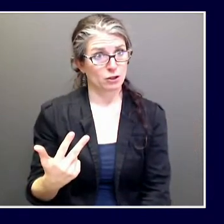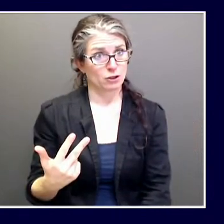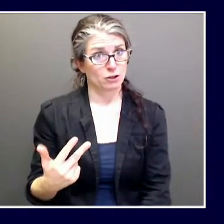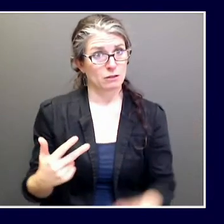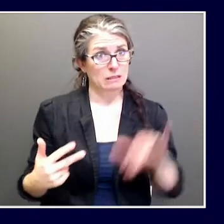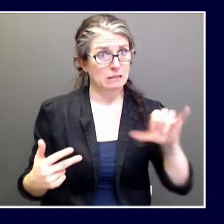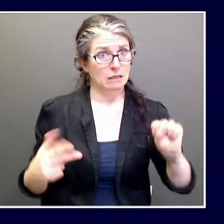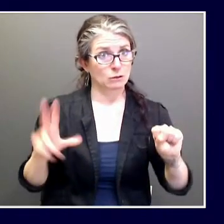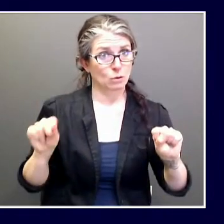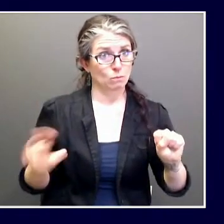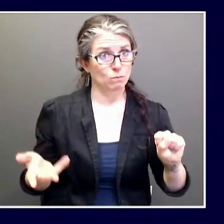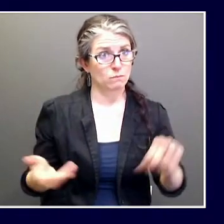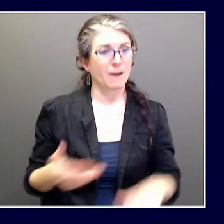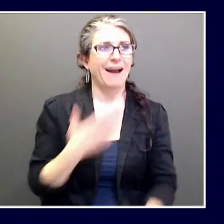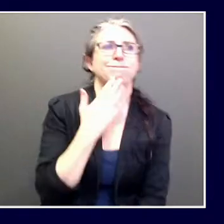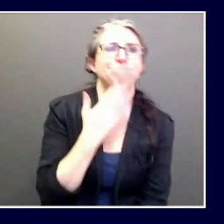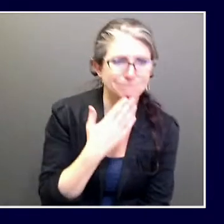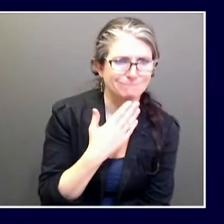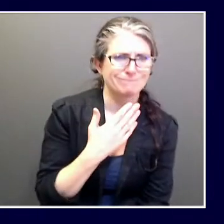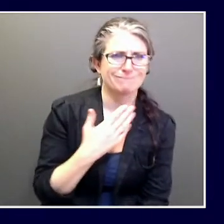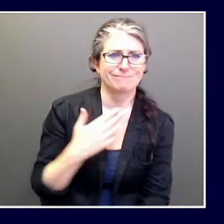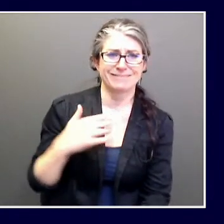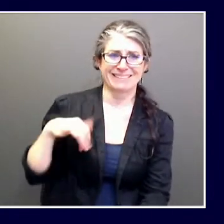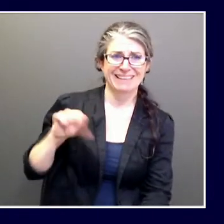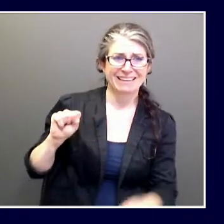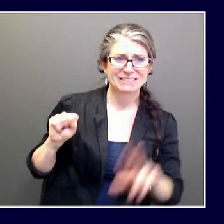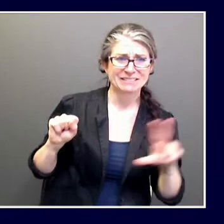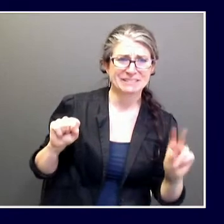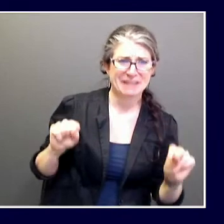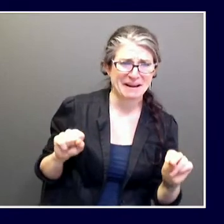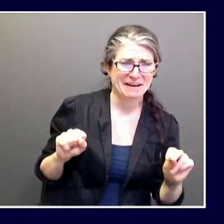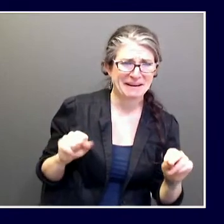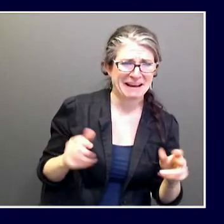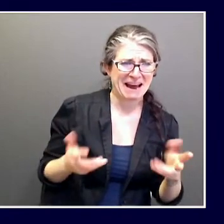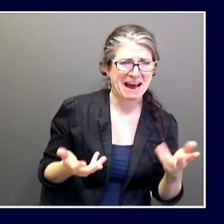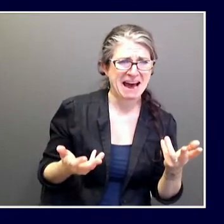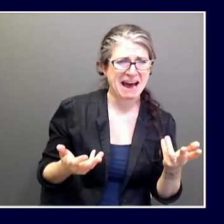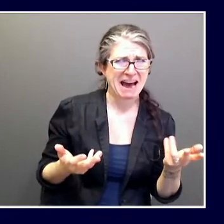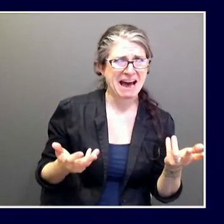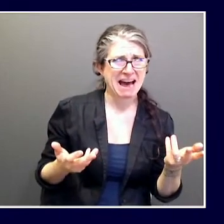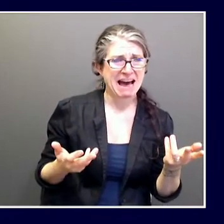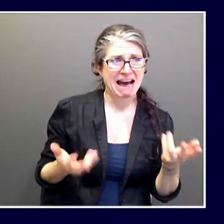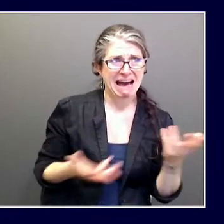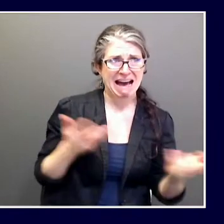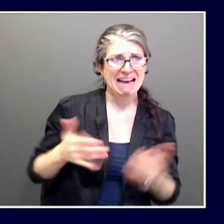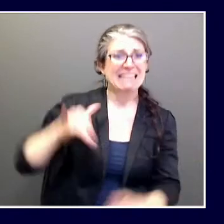Trying to do a yes or no, but okay, sorry. Yes, and